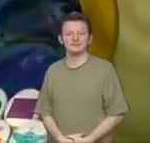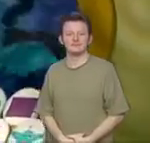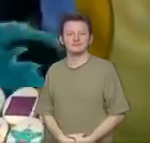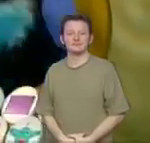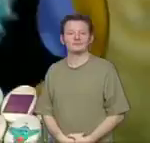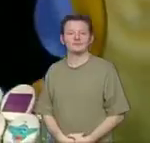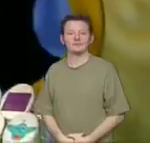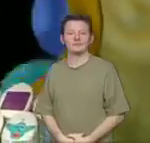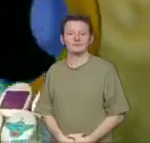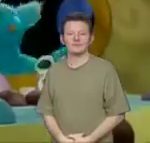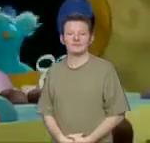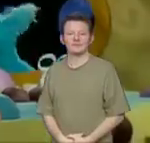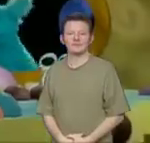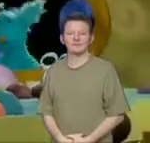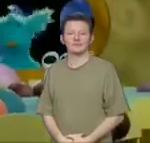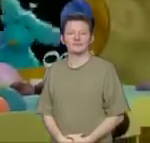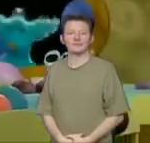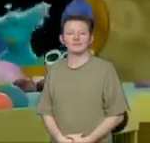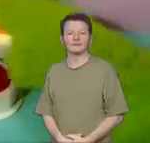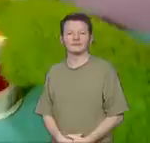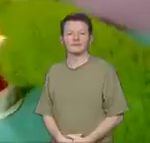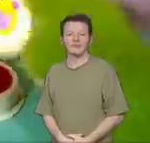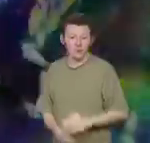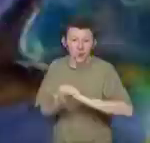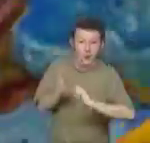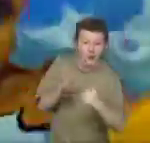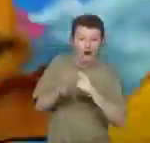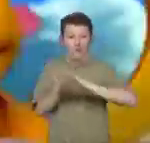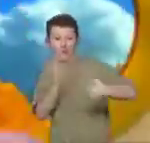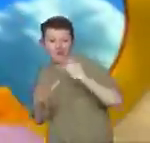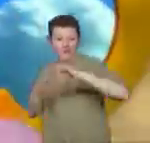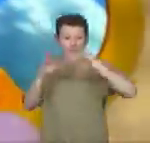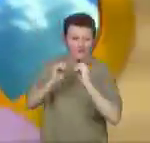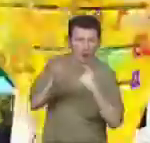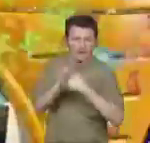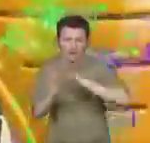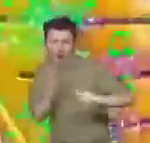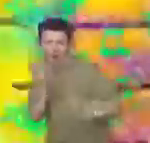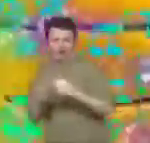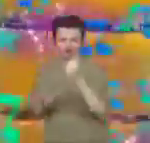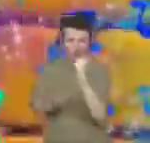Hubba Hubba's in Hoobland and Roma somewhere far away.